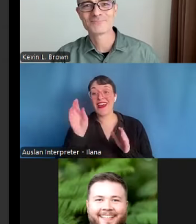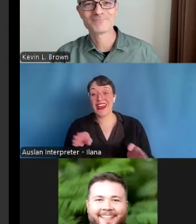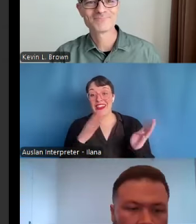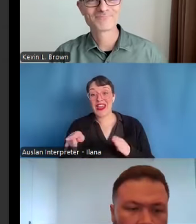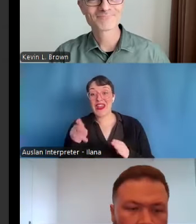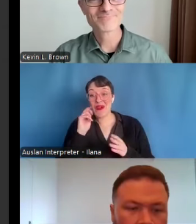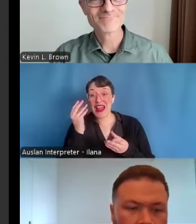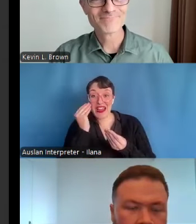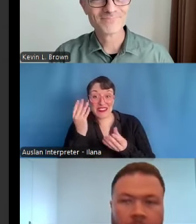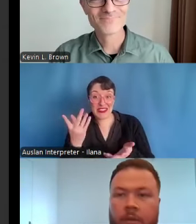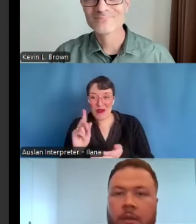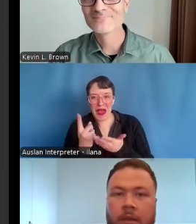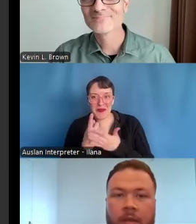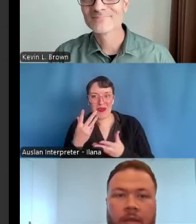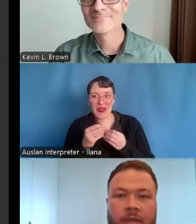Kenya.